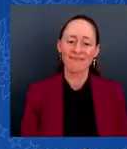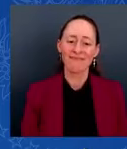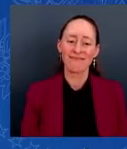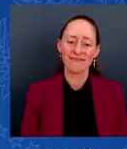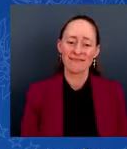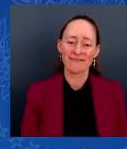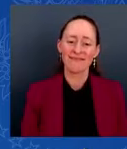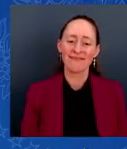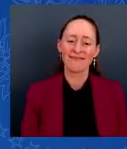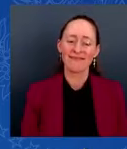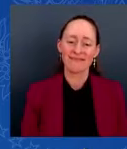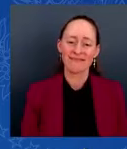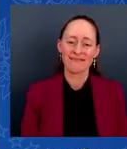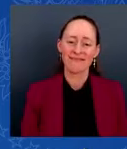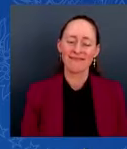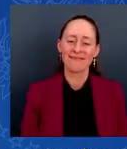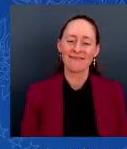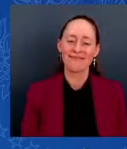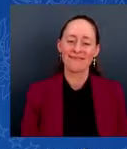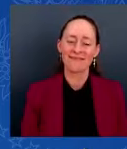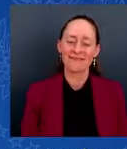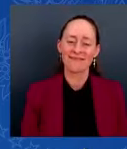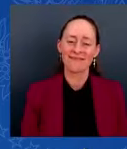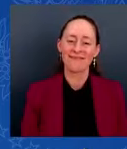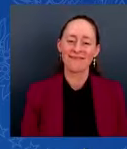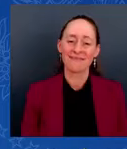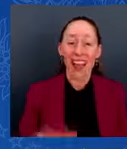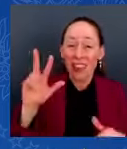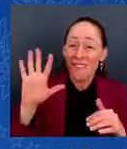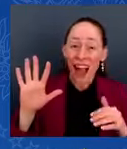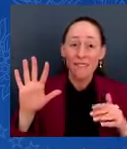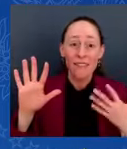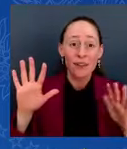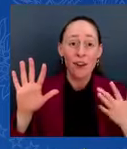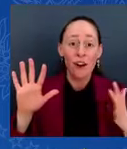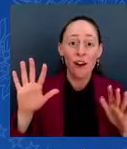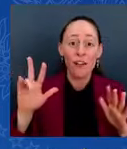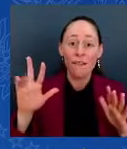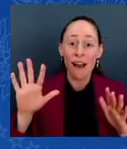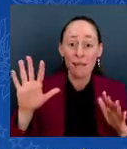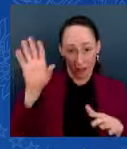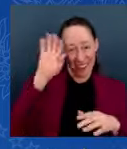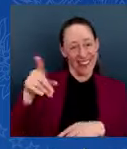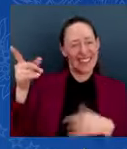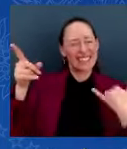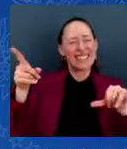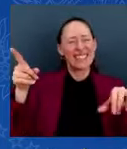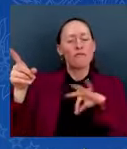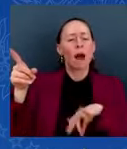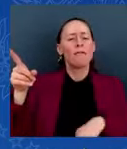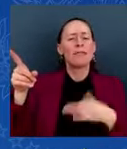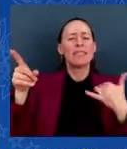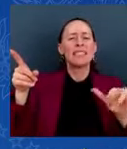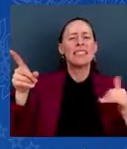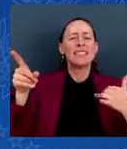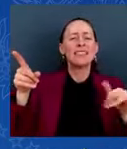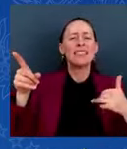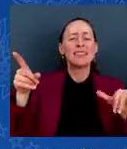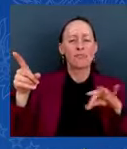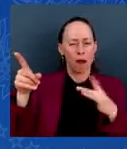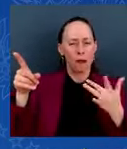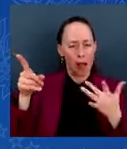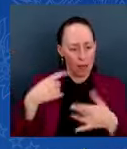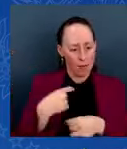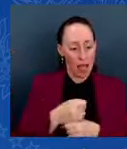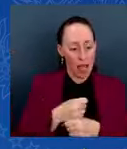$35 a month. These guys still make enormous profits. That's 3 times what it cost them to make it. The initial legislation capped the cost for